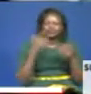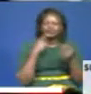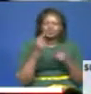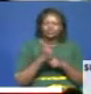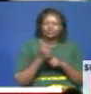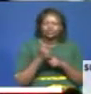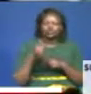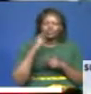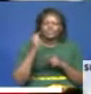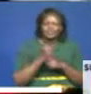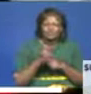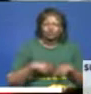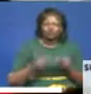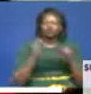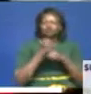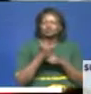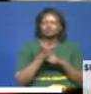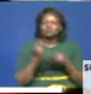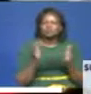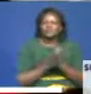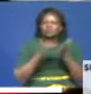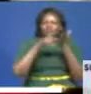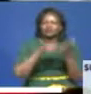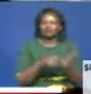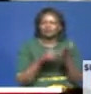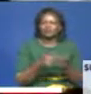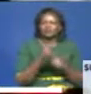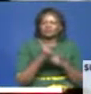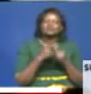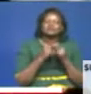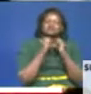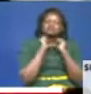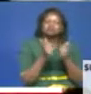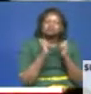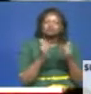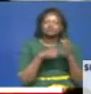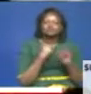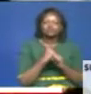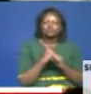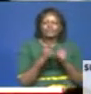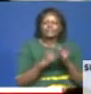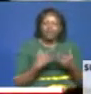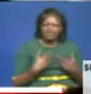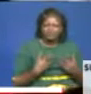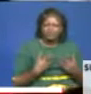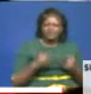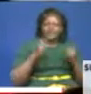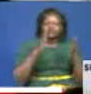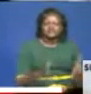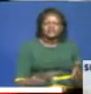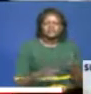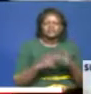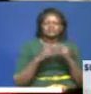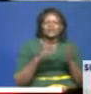we train, and we keep on training, and we emphasize on training so that they can be competent in what they do. And then we have got the regulator, the Engineers Board of Kenya,